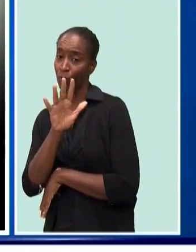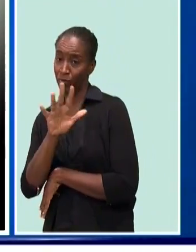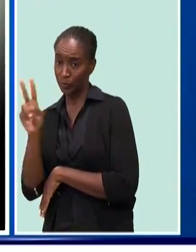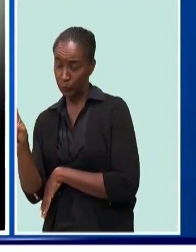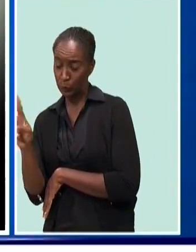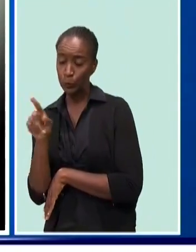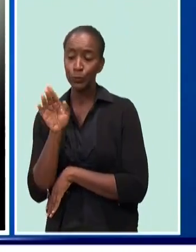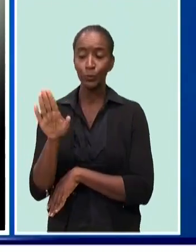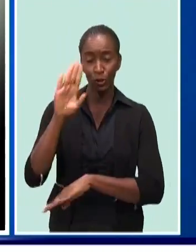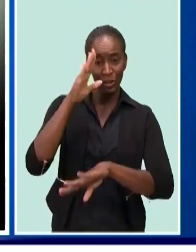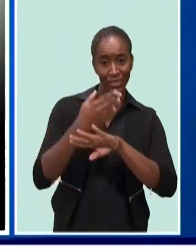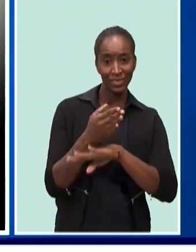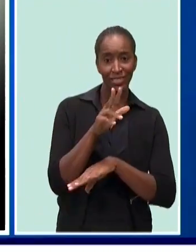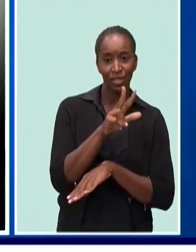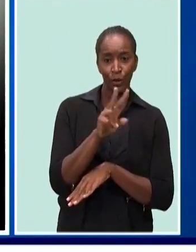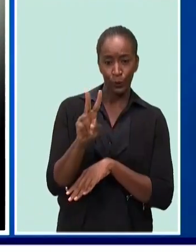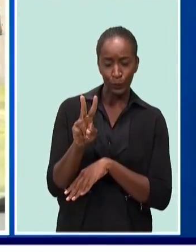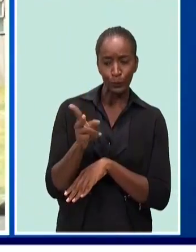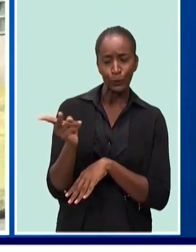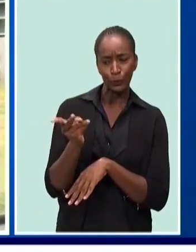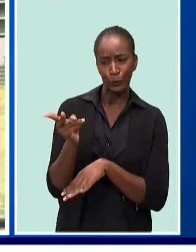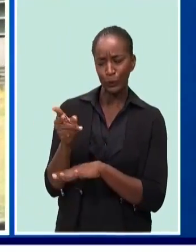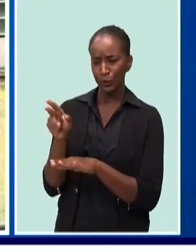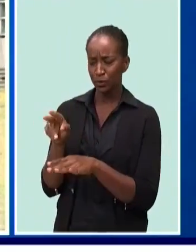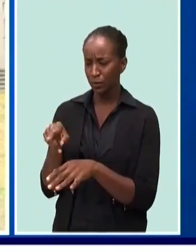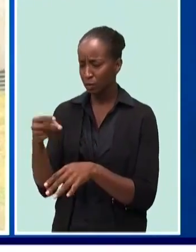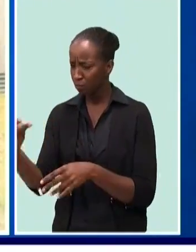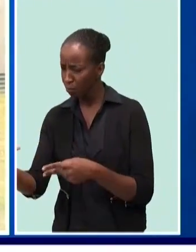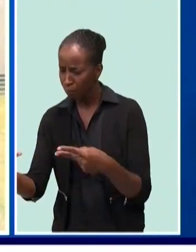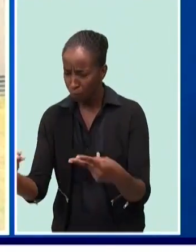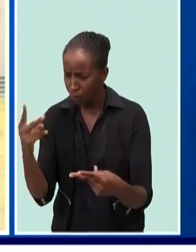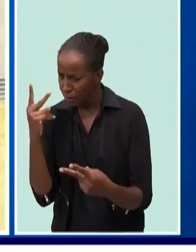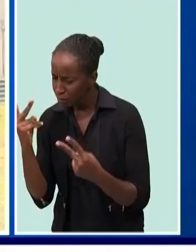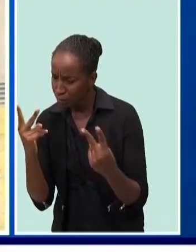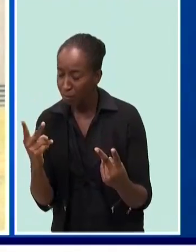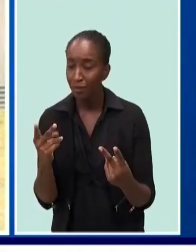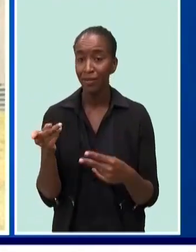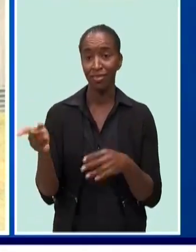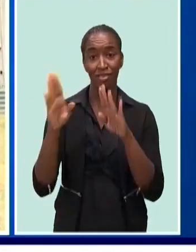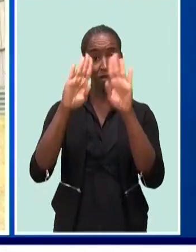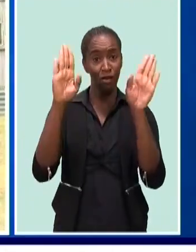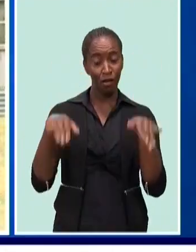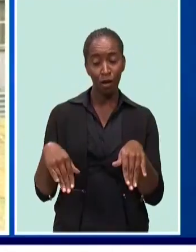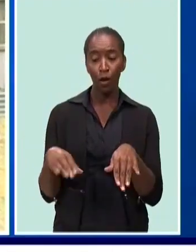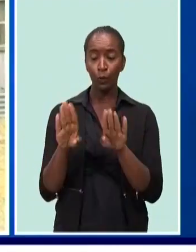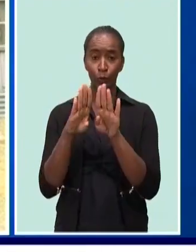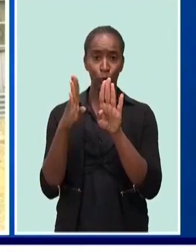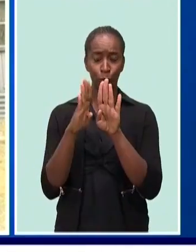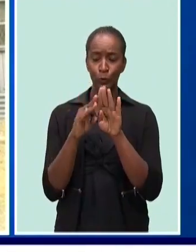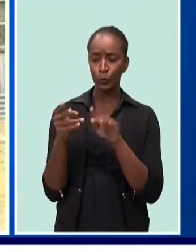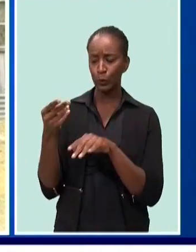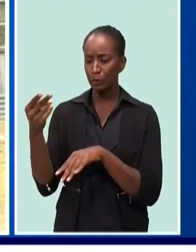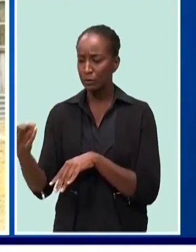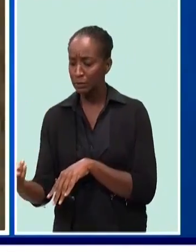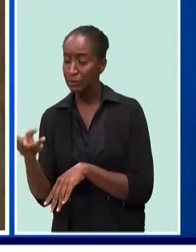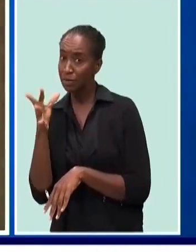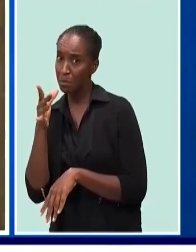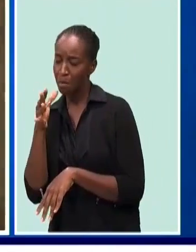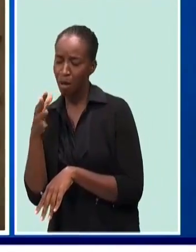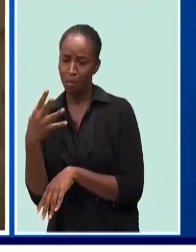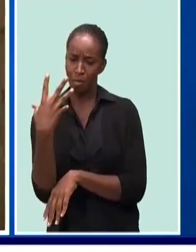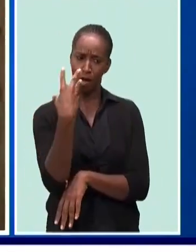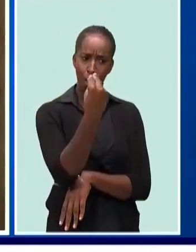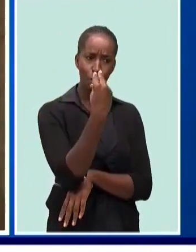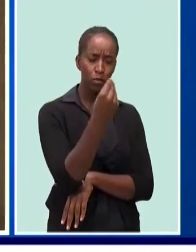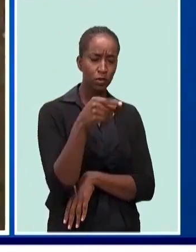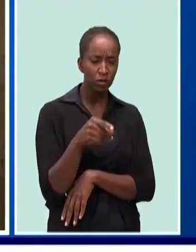son Jamal Mears were discovered. The mother's body was found at the front door, while her son's body was discovered on the outside.